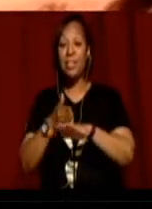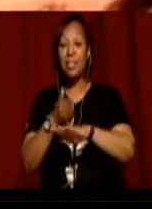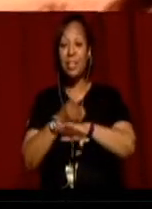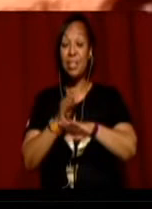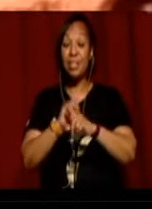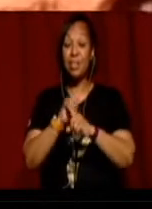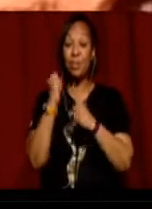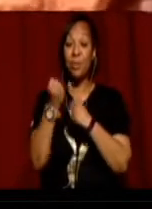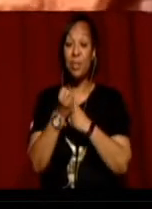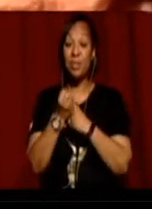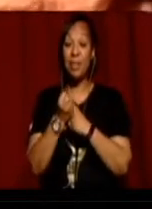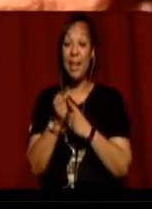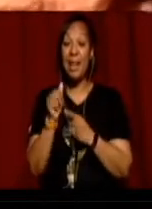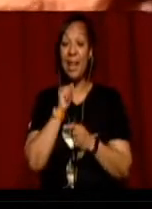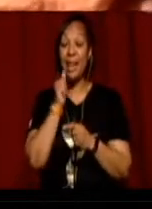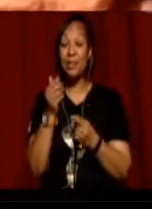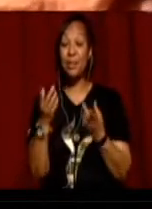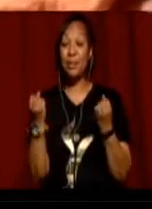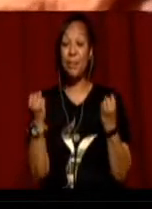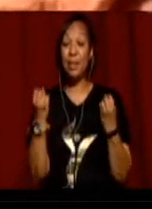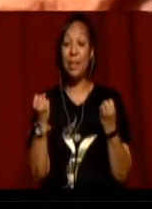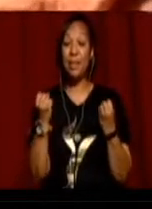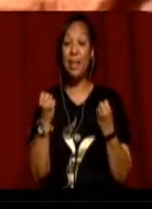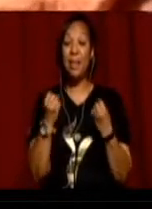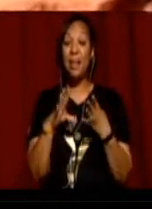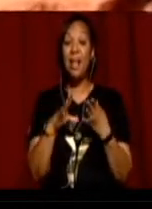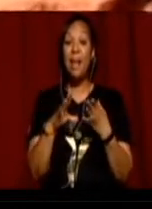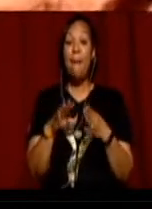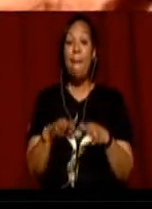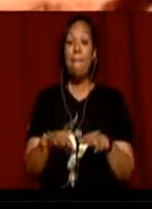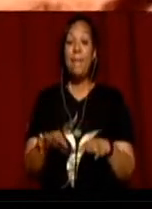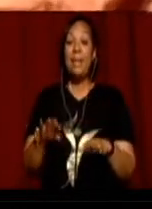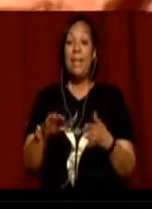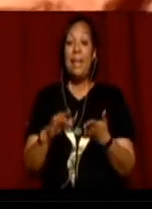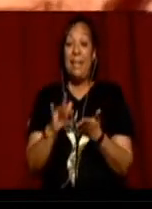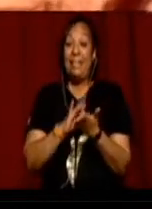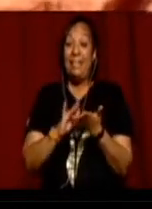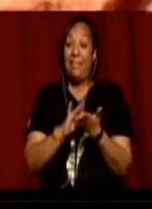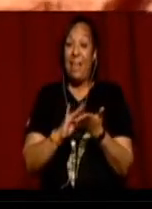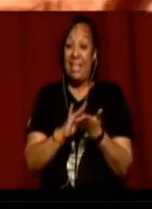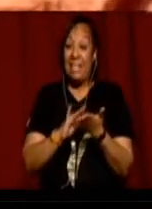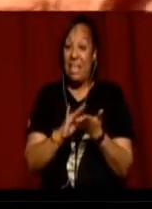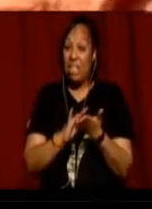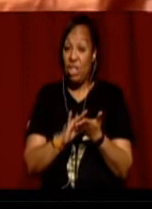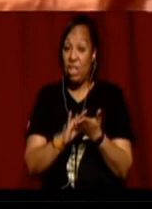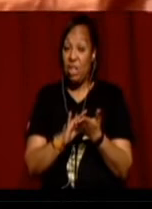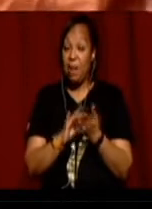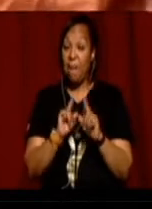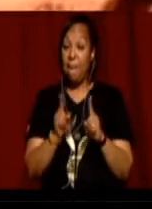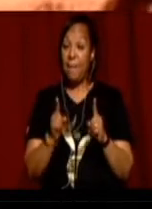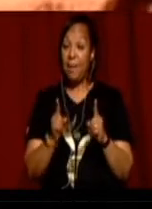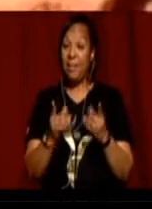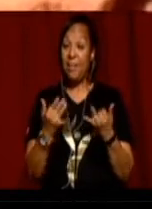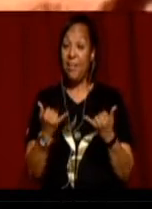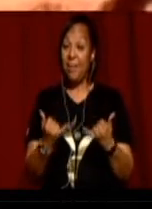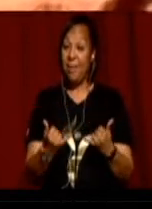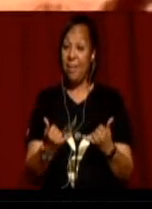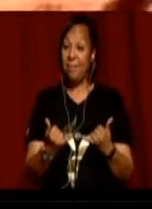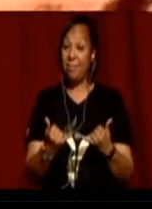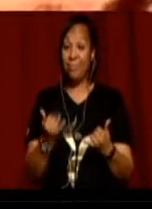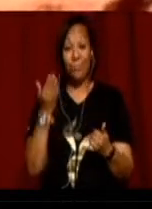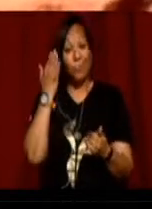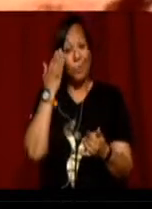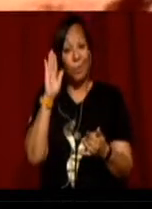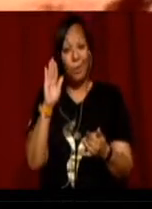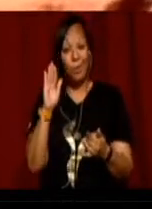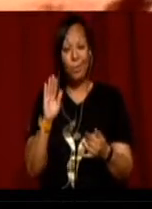Hopefully not too many more before we get a viable, effective, safe vaccination. But even that, we don't know how long